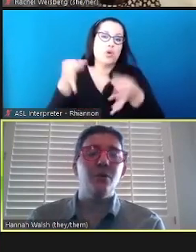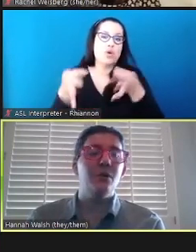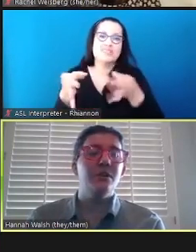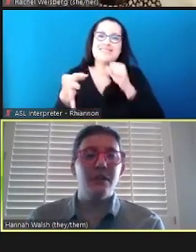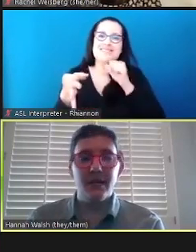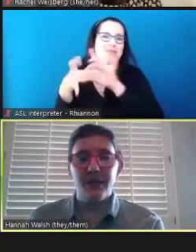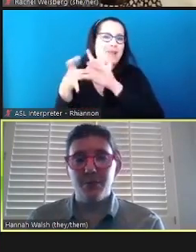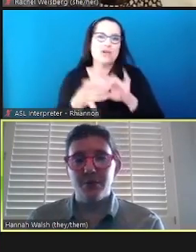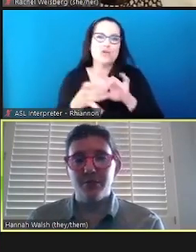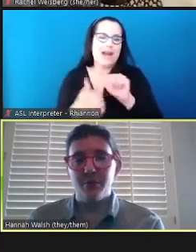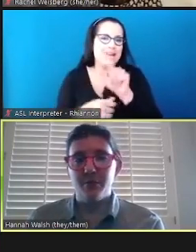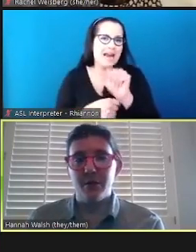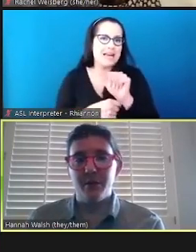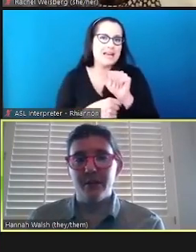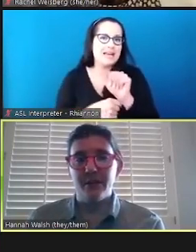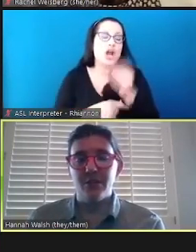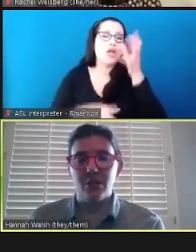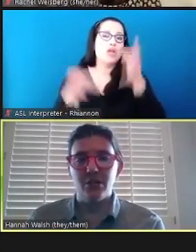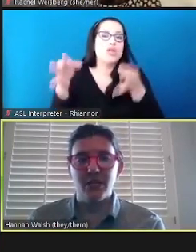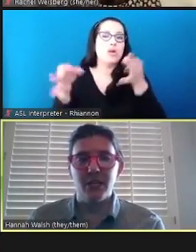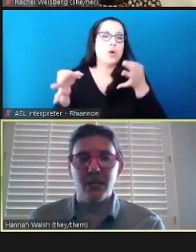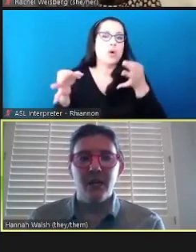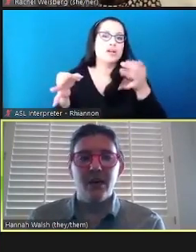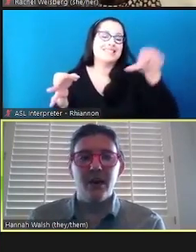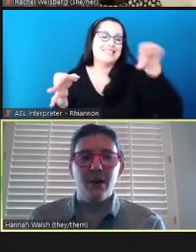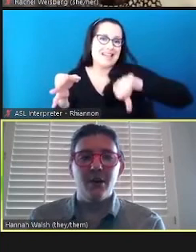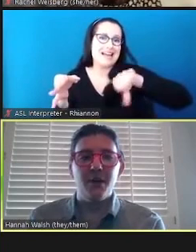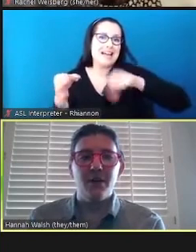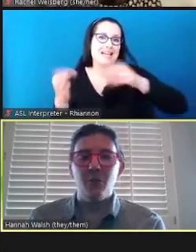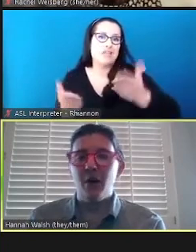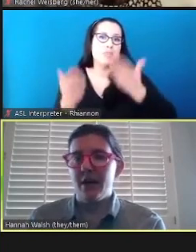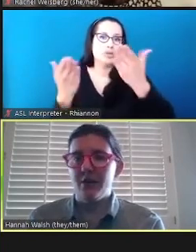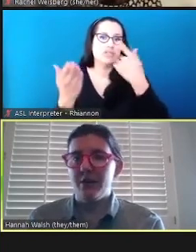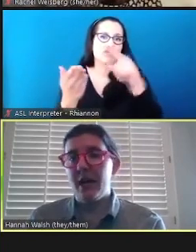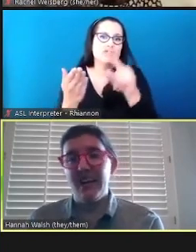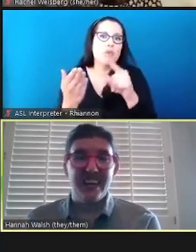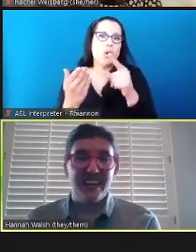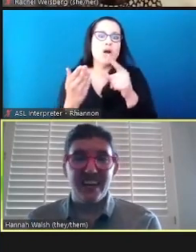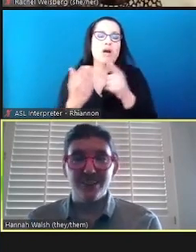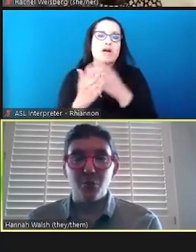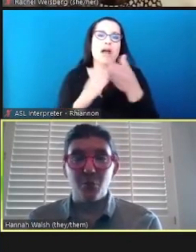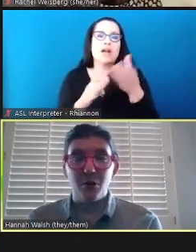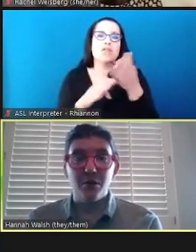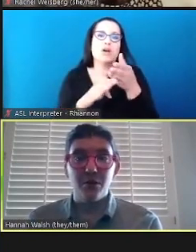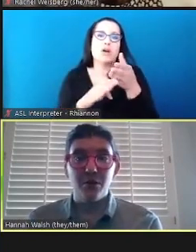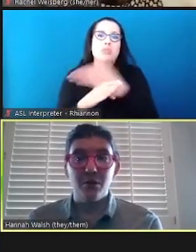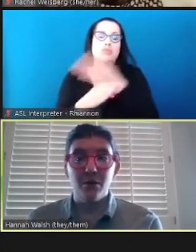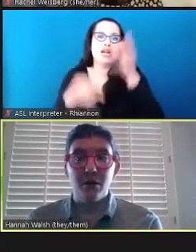The court denied the motion for preliminary injunction. And while ADA